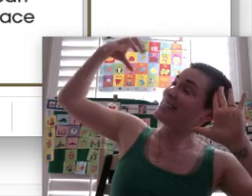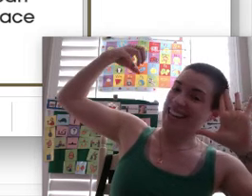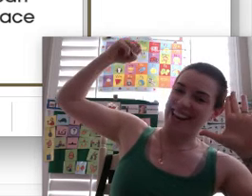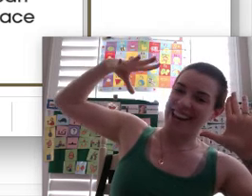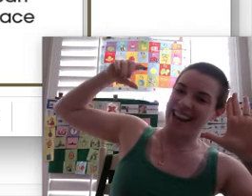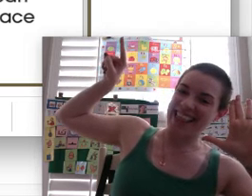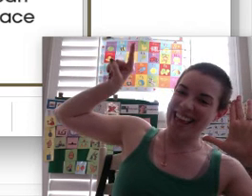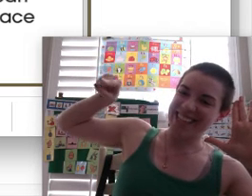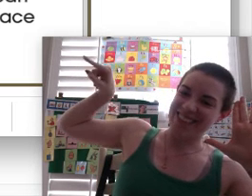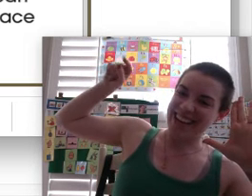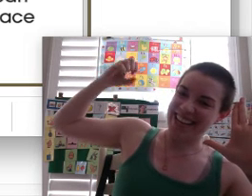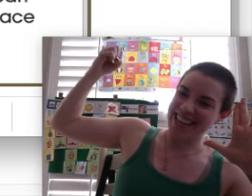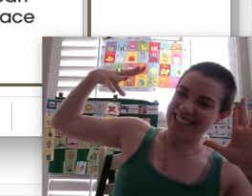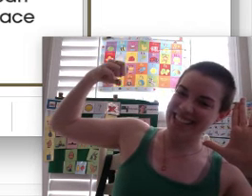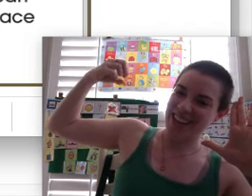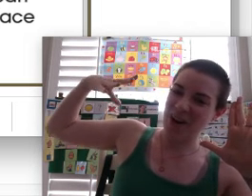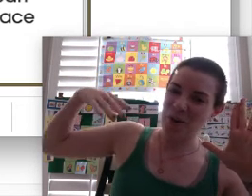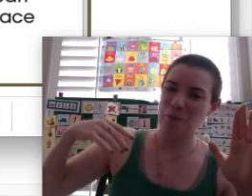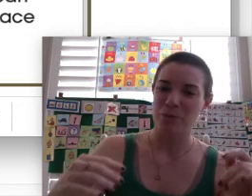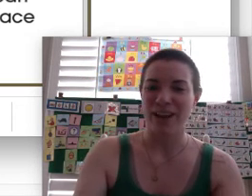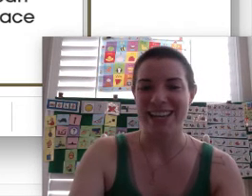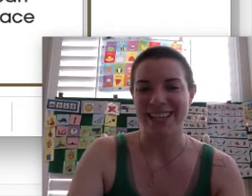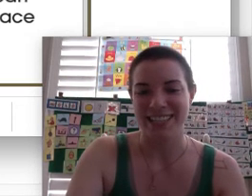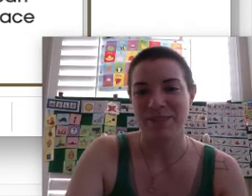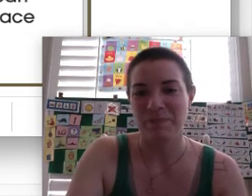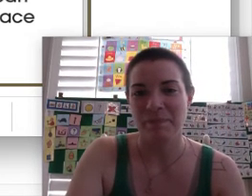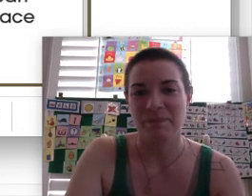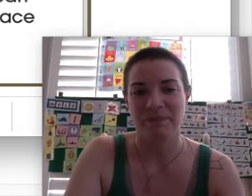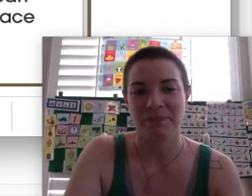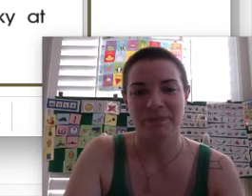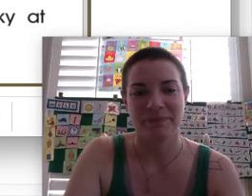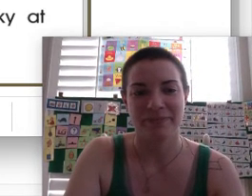the sun, and that's why it is so bright.